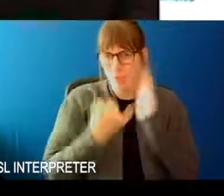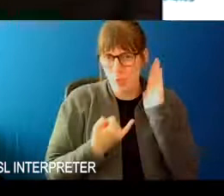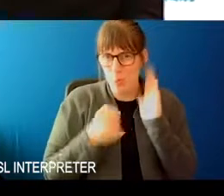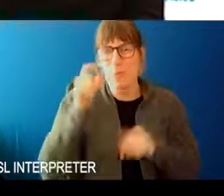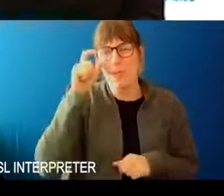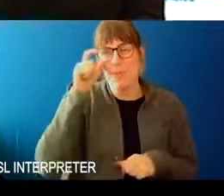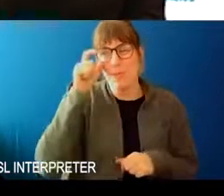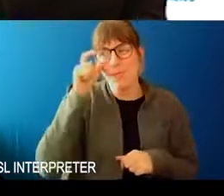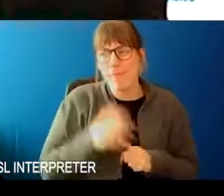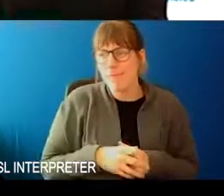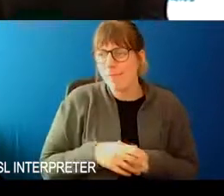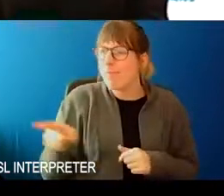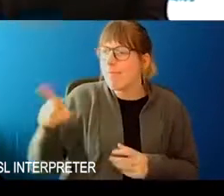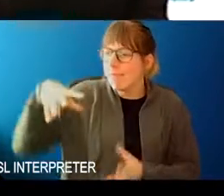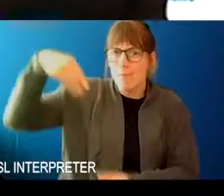A teenager.